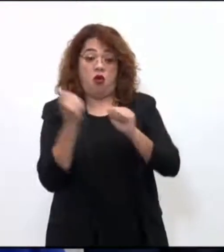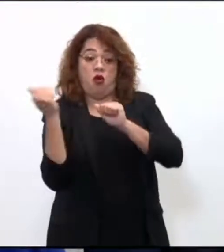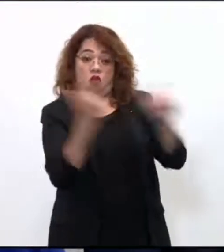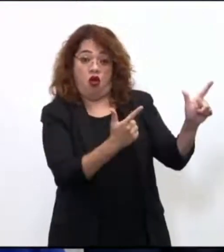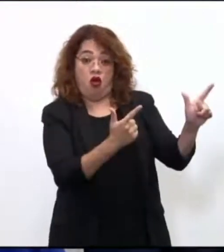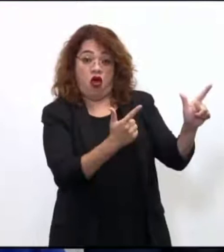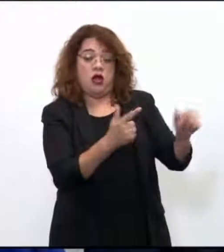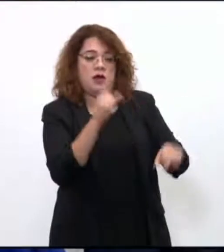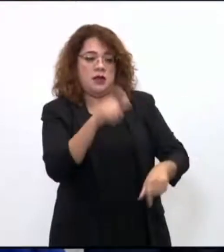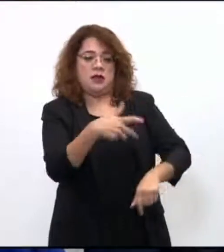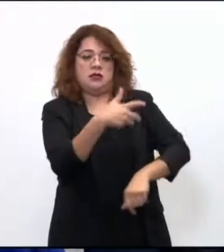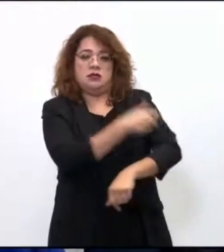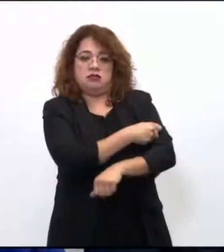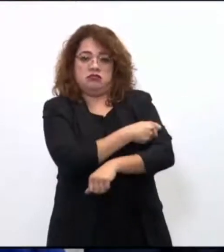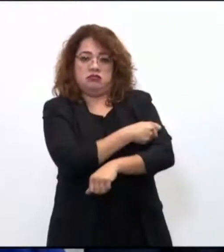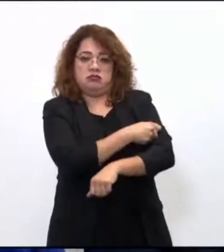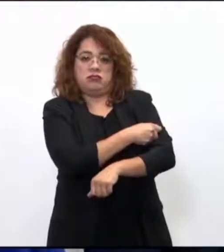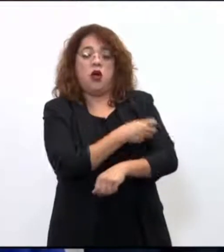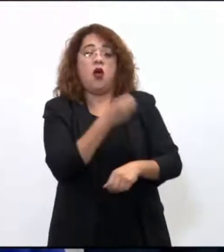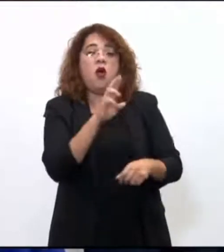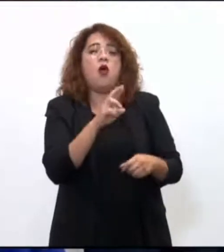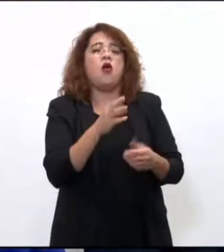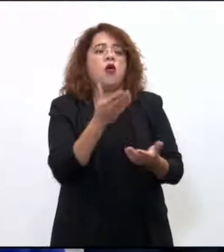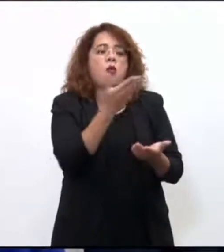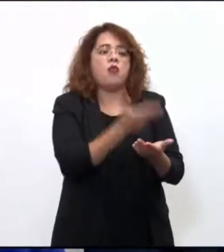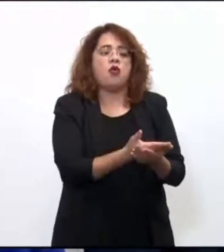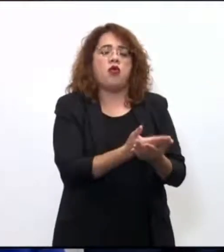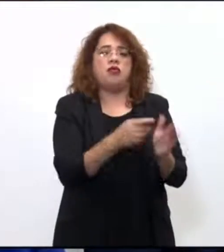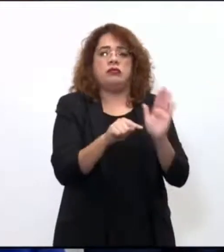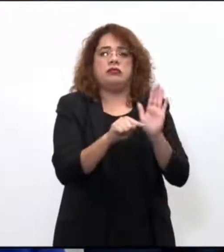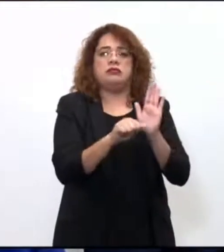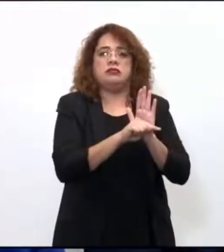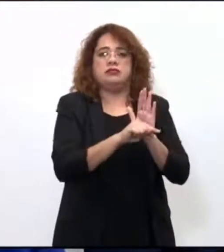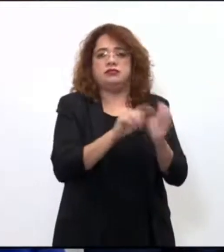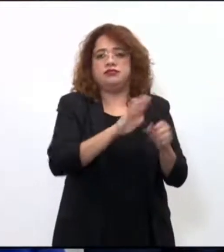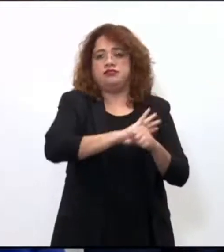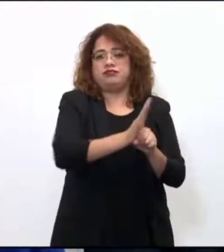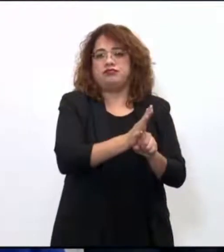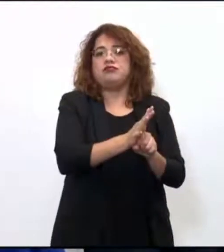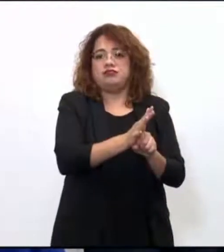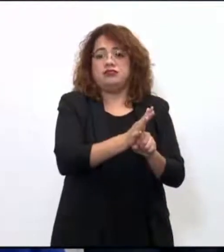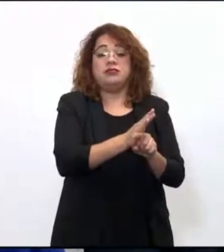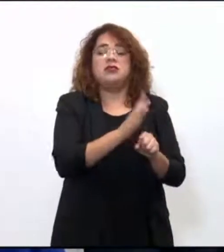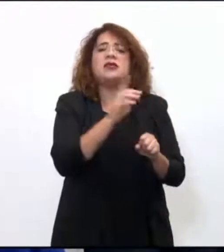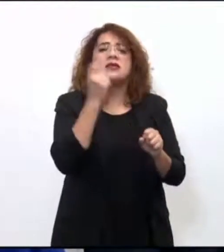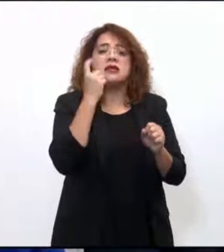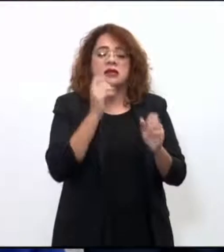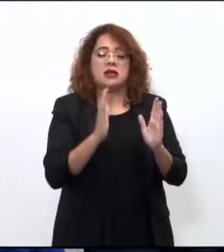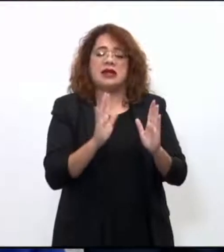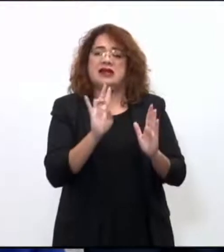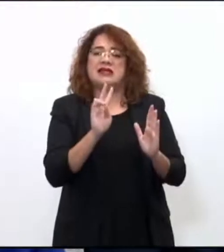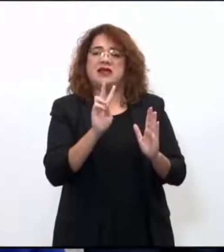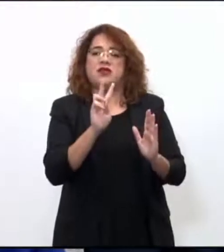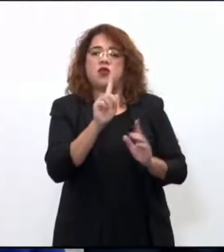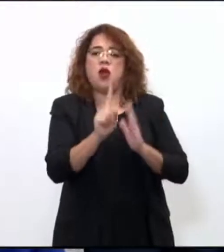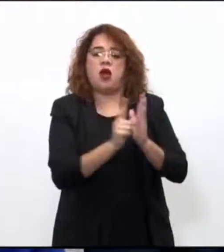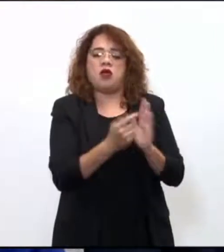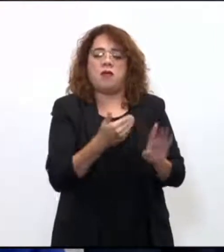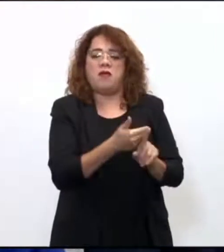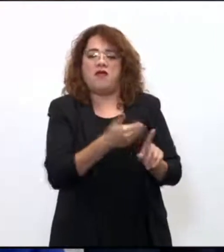or attendees show proof of a negative COVID-19 test that was done 72 hours before